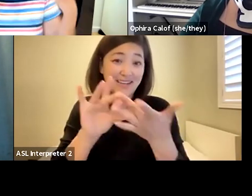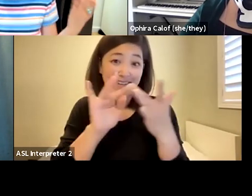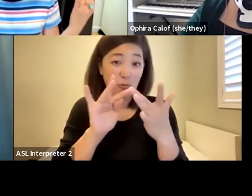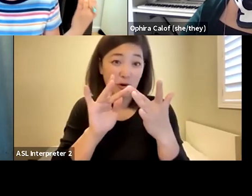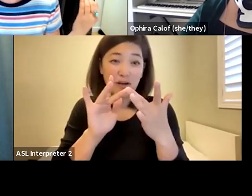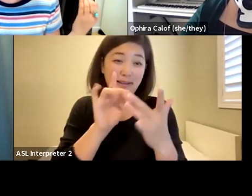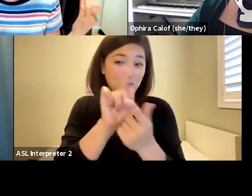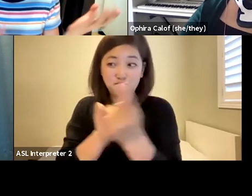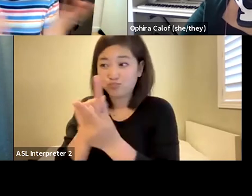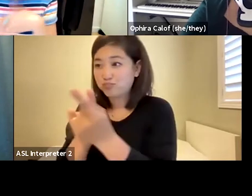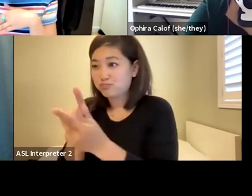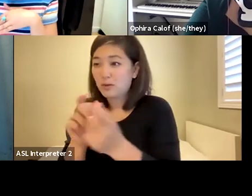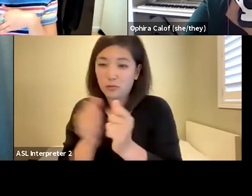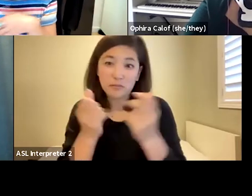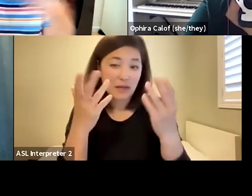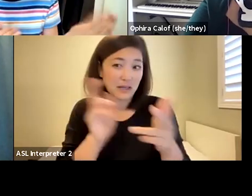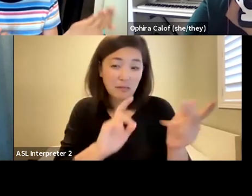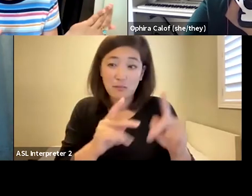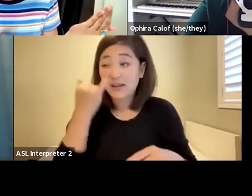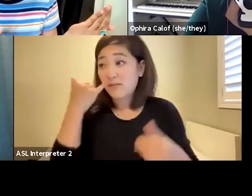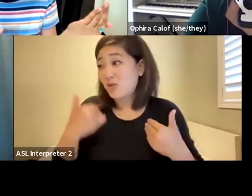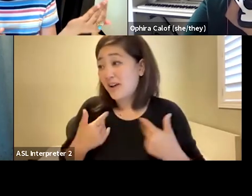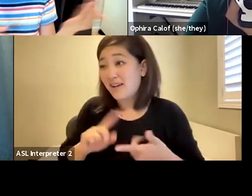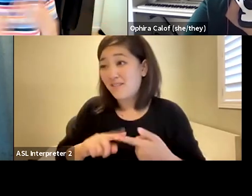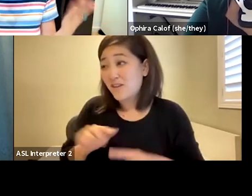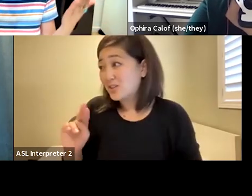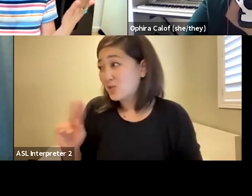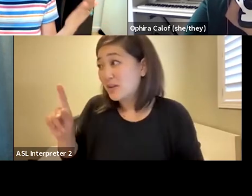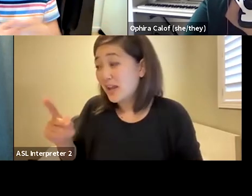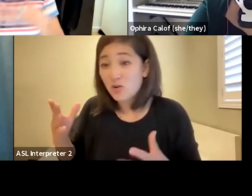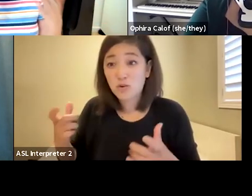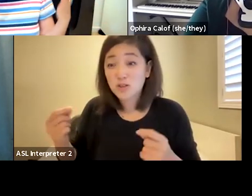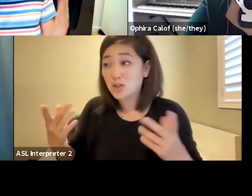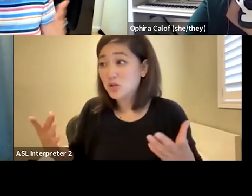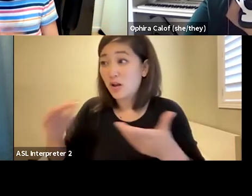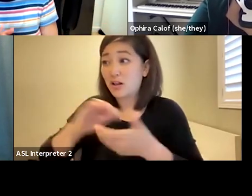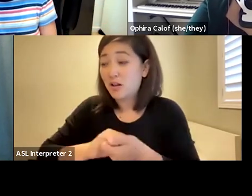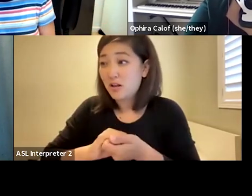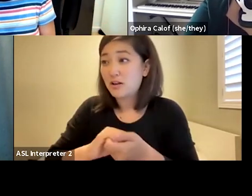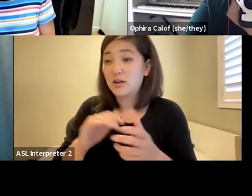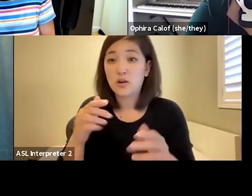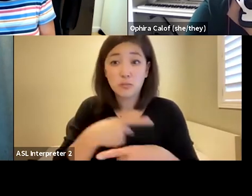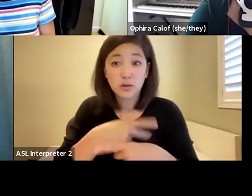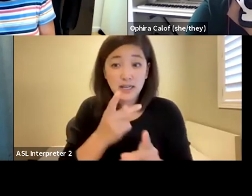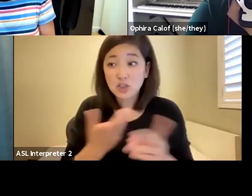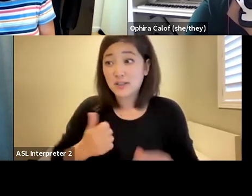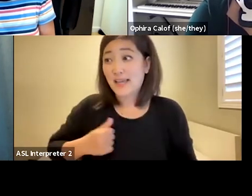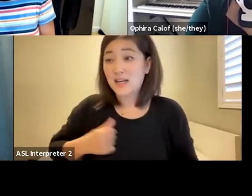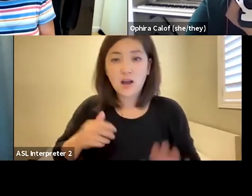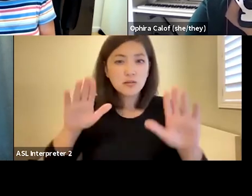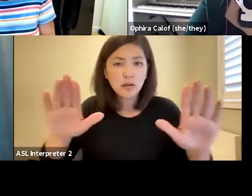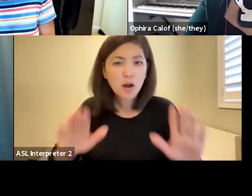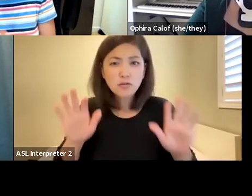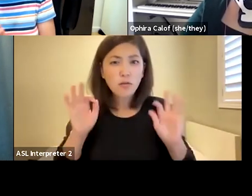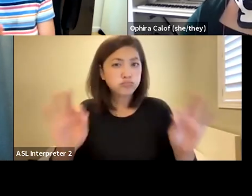things like co-productions happen. So if you have friends in the UK that maybe one day want to do a co-production with Canada, that's a great thing to be thinking about even right now